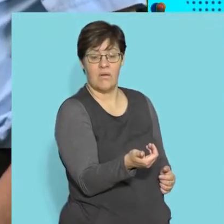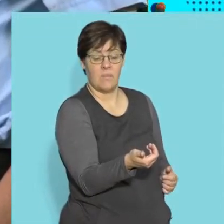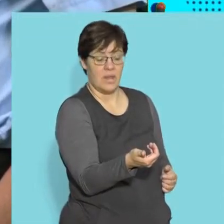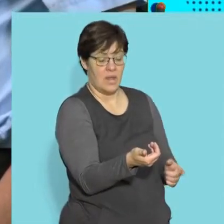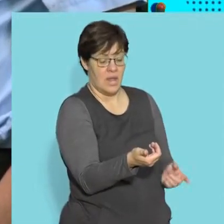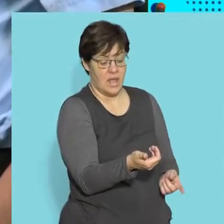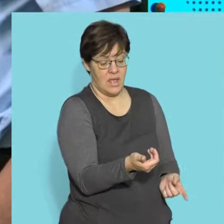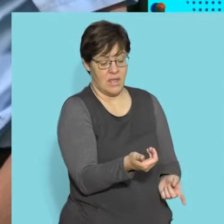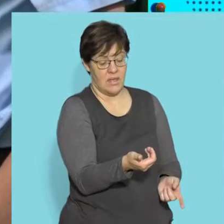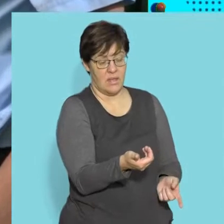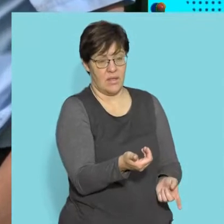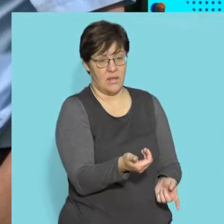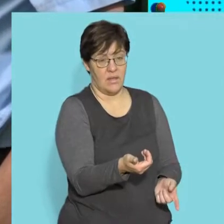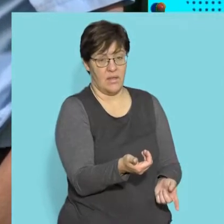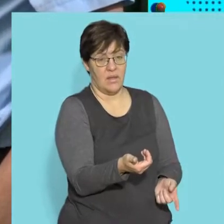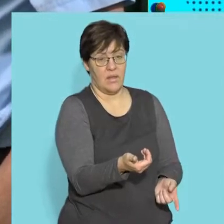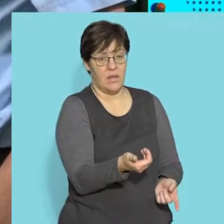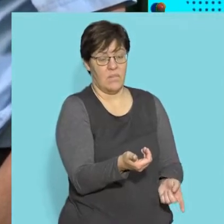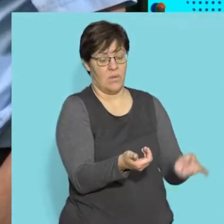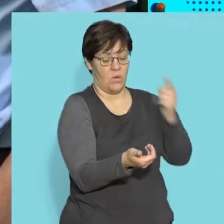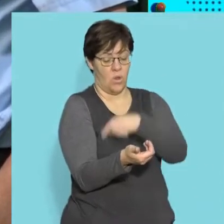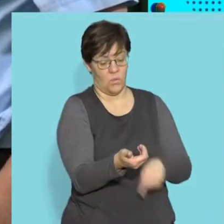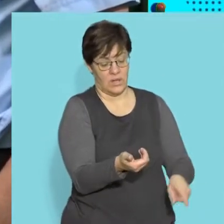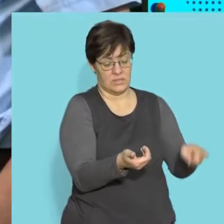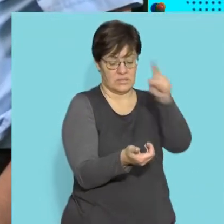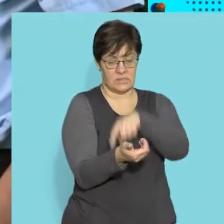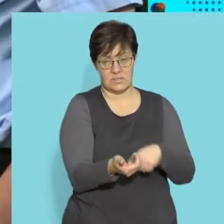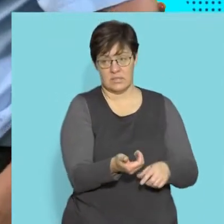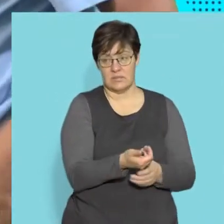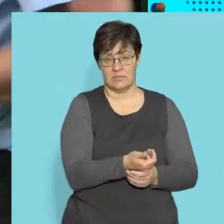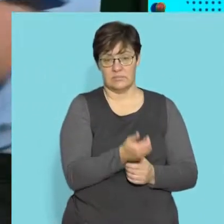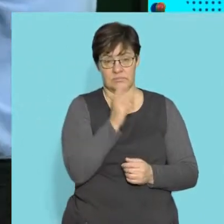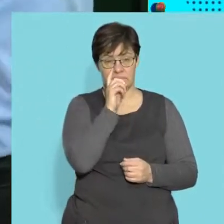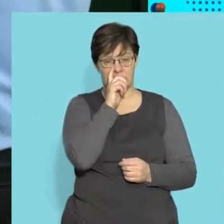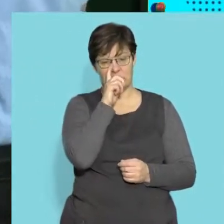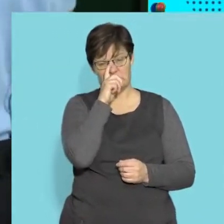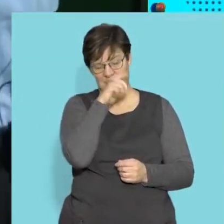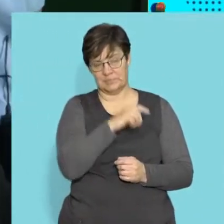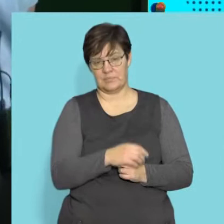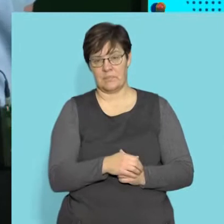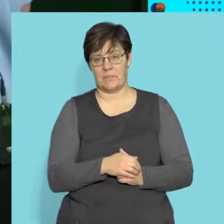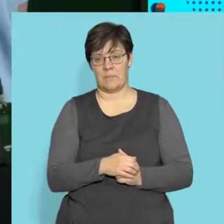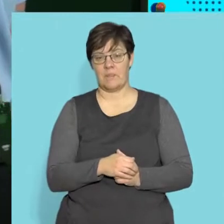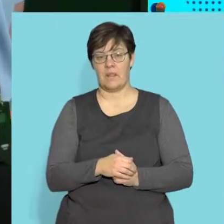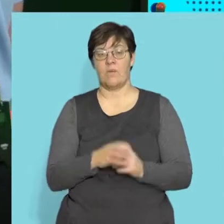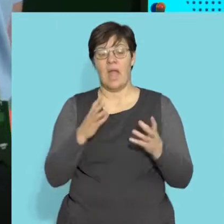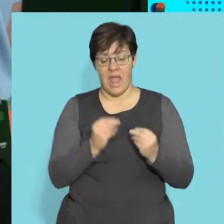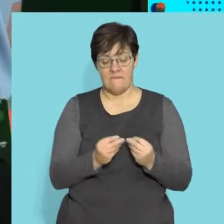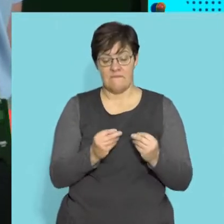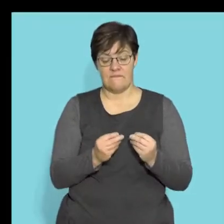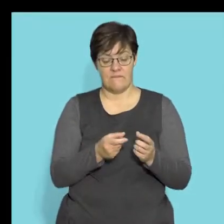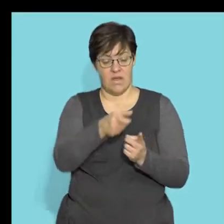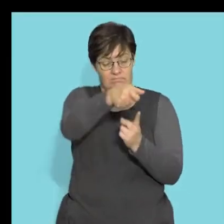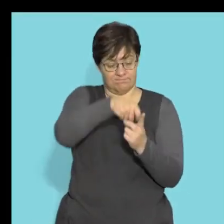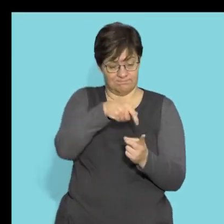fingers goes in a direction that is clockwise. So around this conductor,